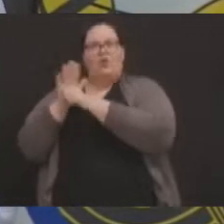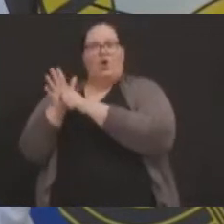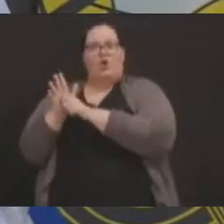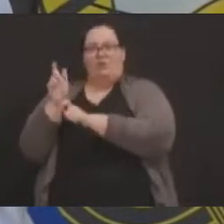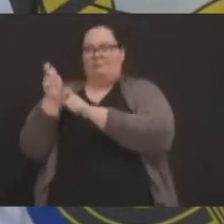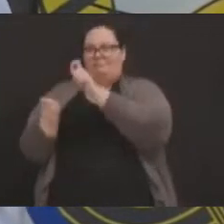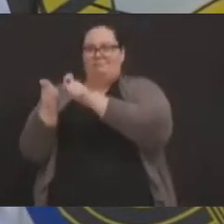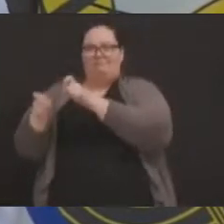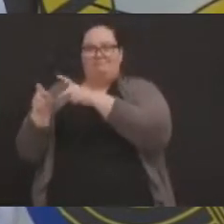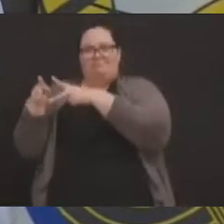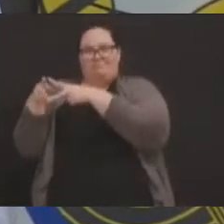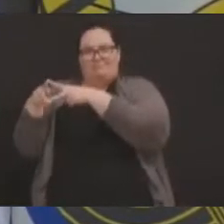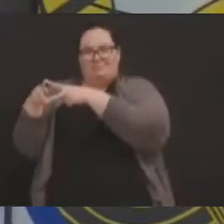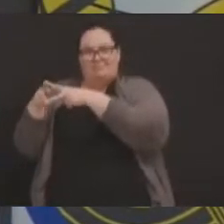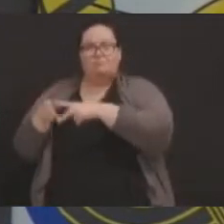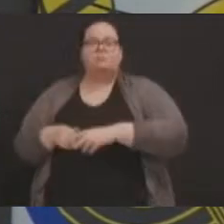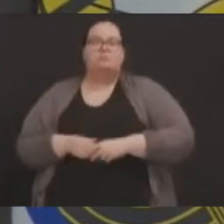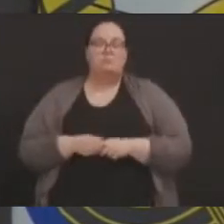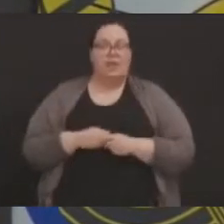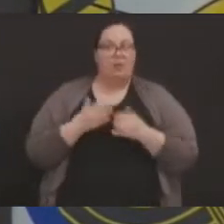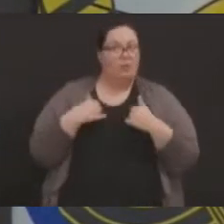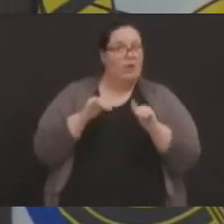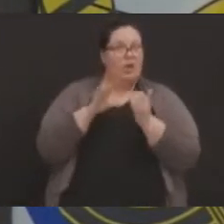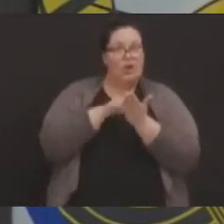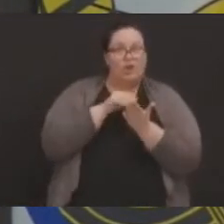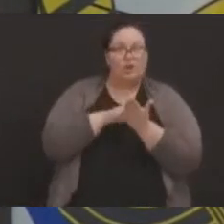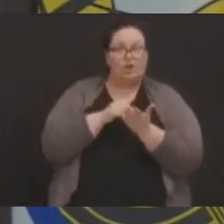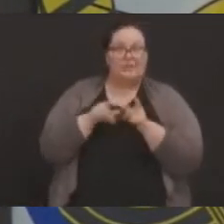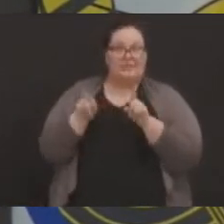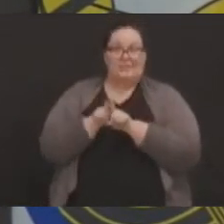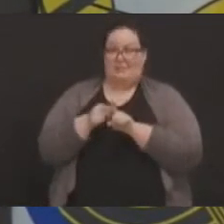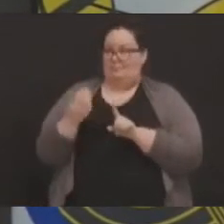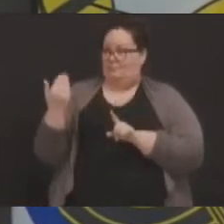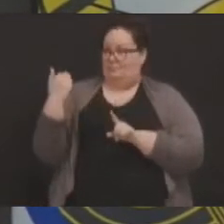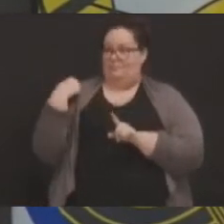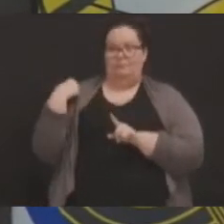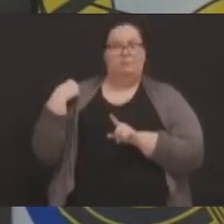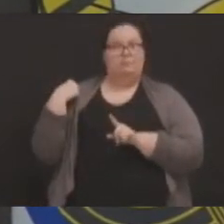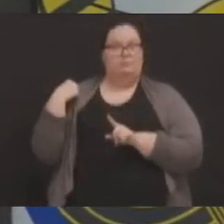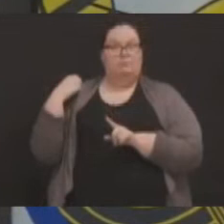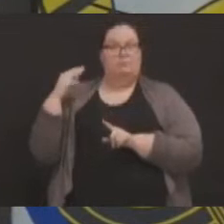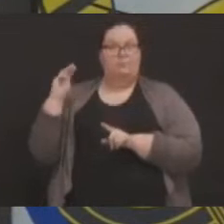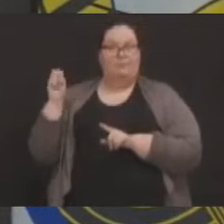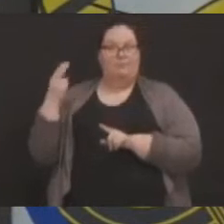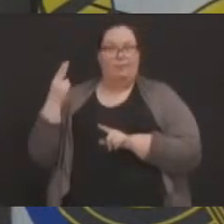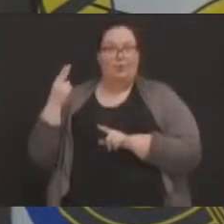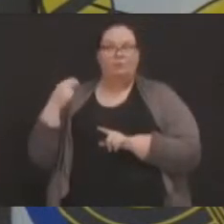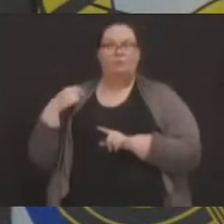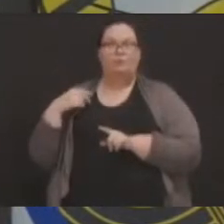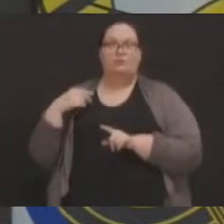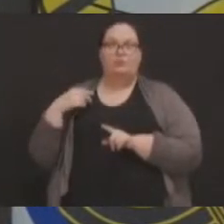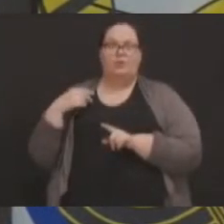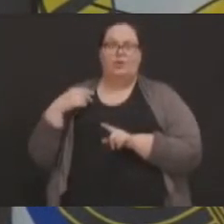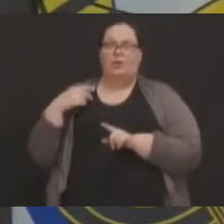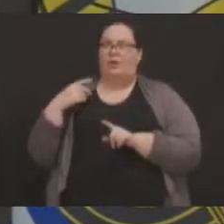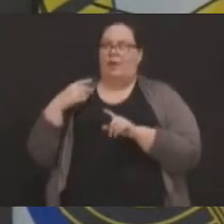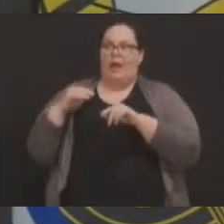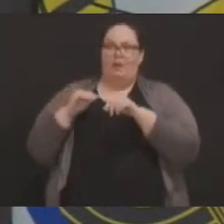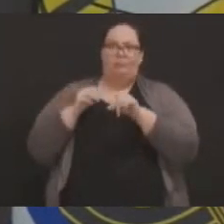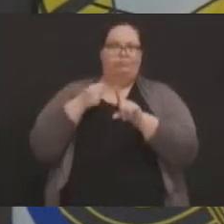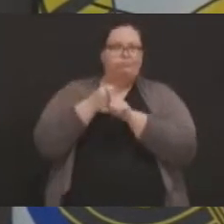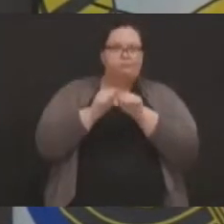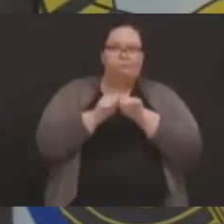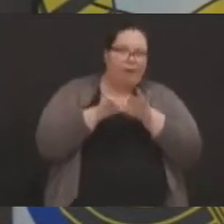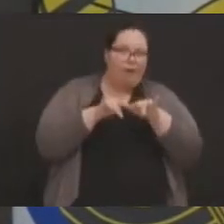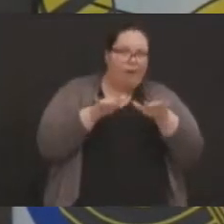sorry, the actual virus that's circulating now. We've been learning for the last 10 months about this virus here in New Brunswick,